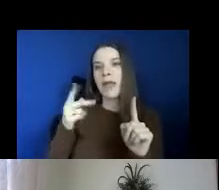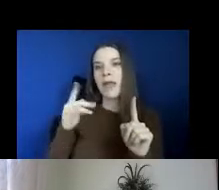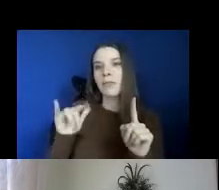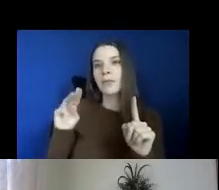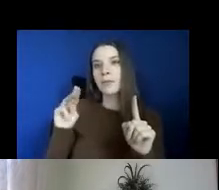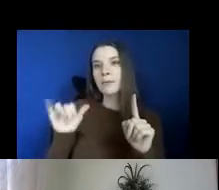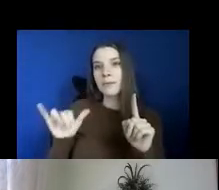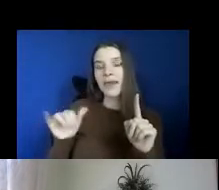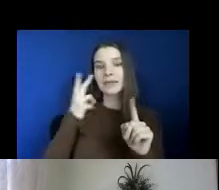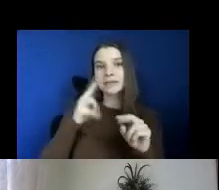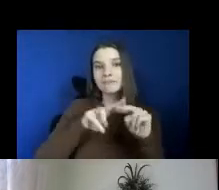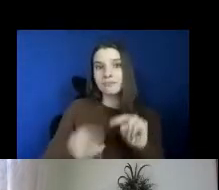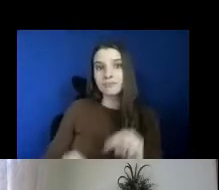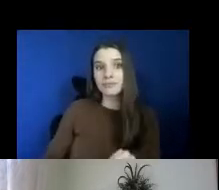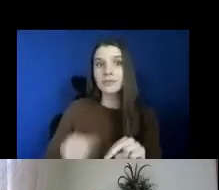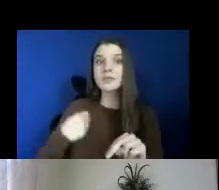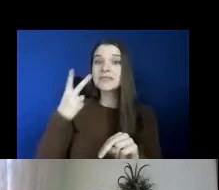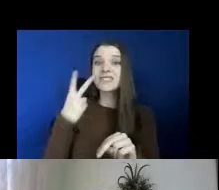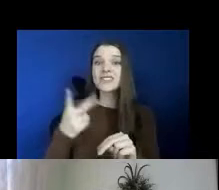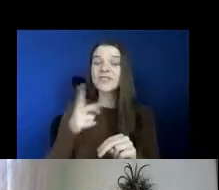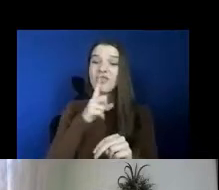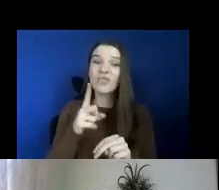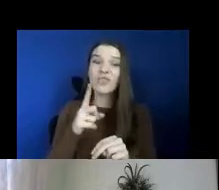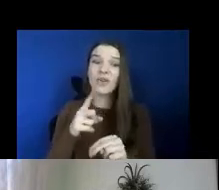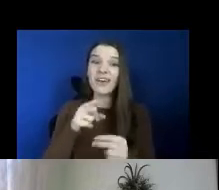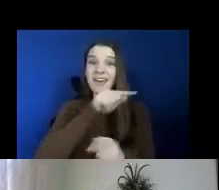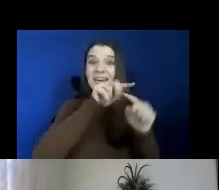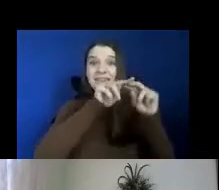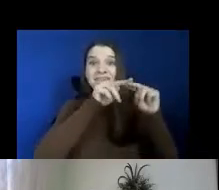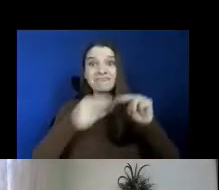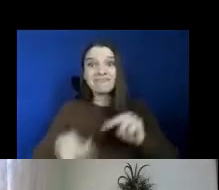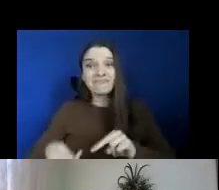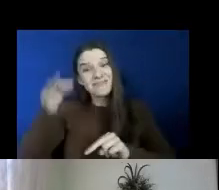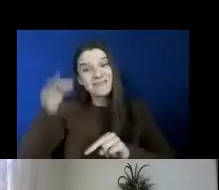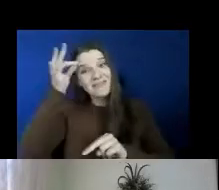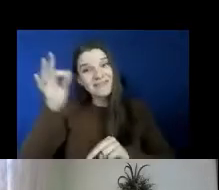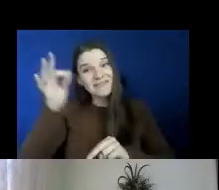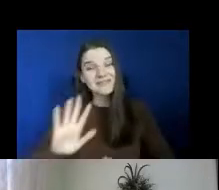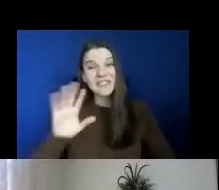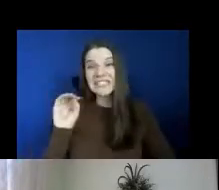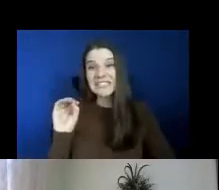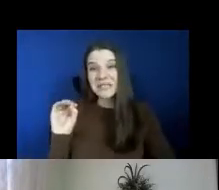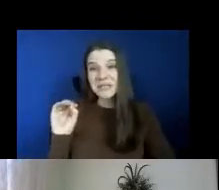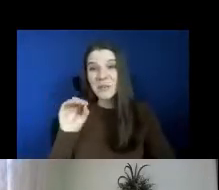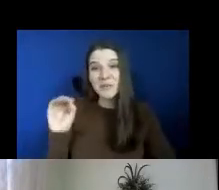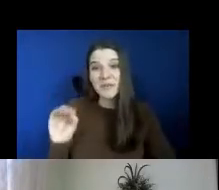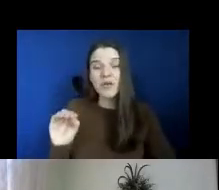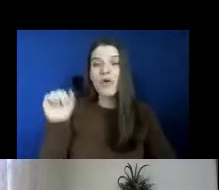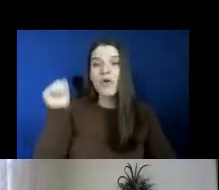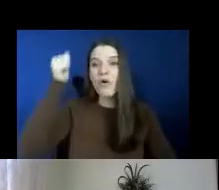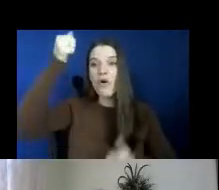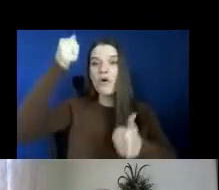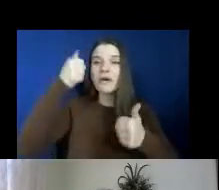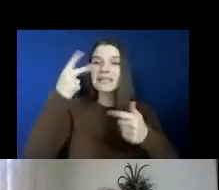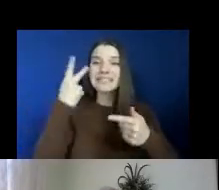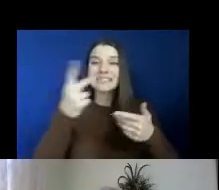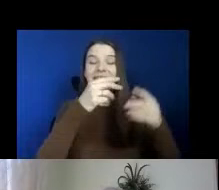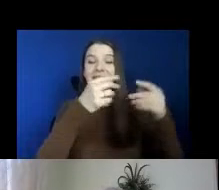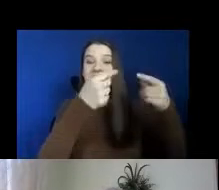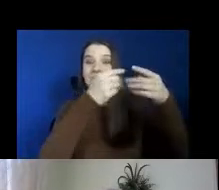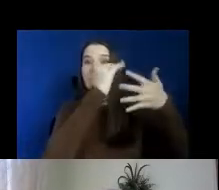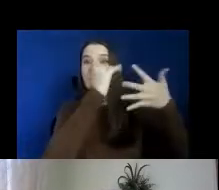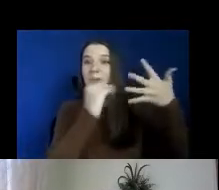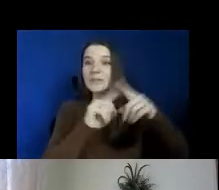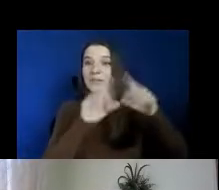2020? And what we see was almost to zero. And this was at all of the groups around the country. Now, it